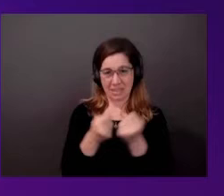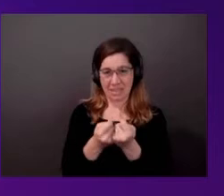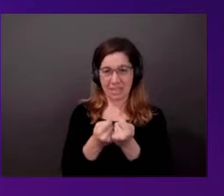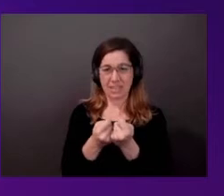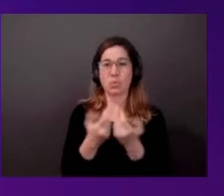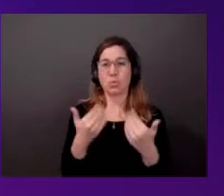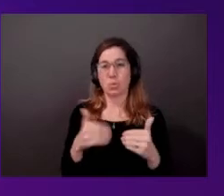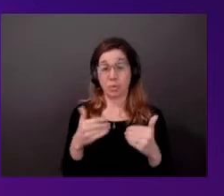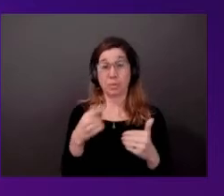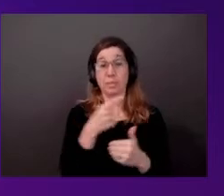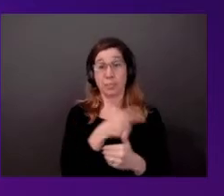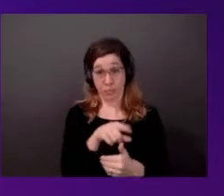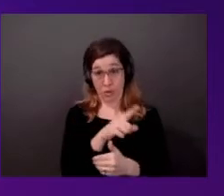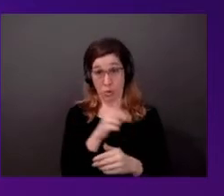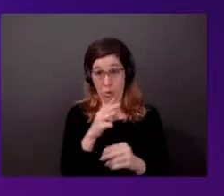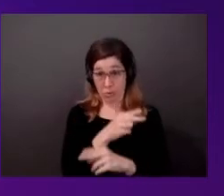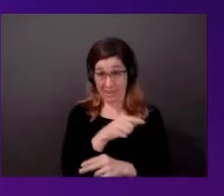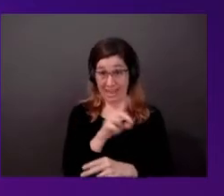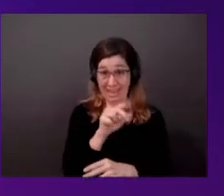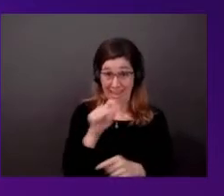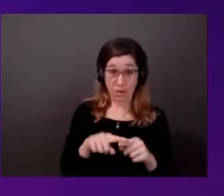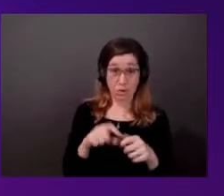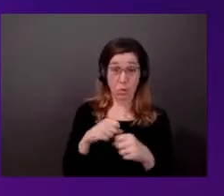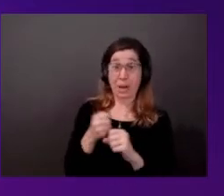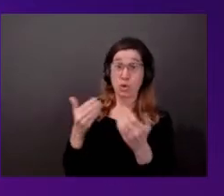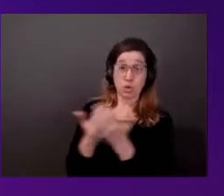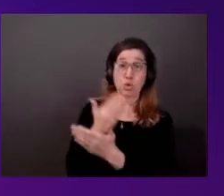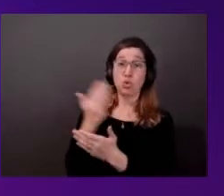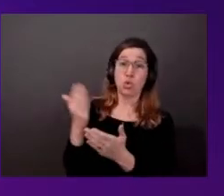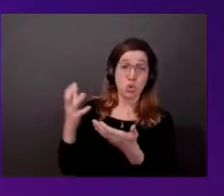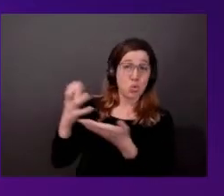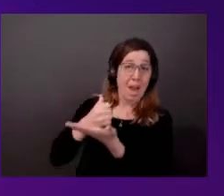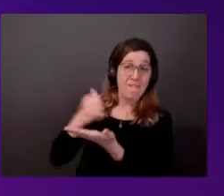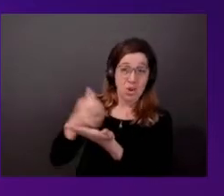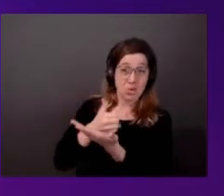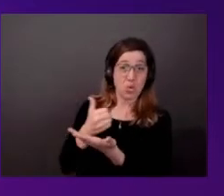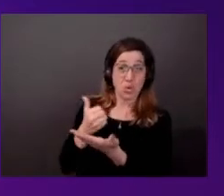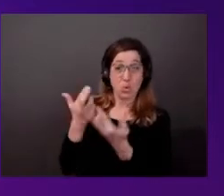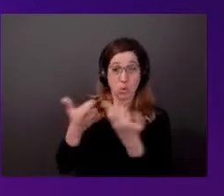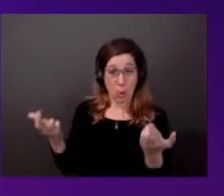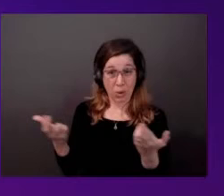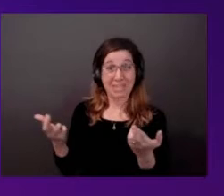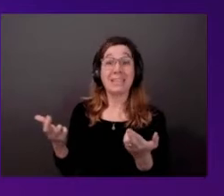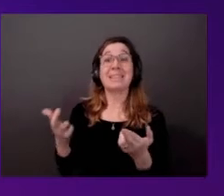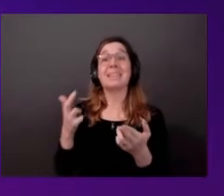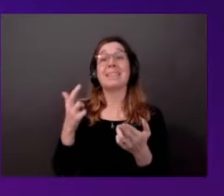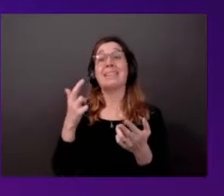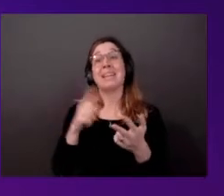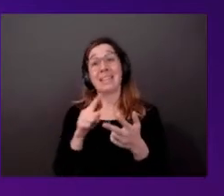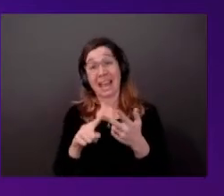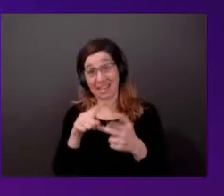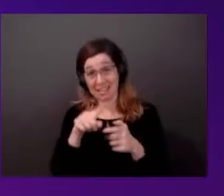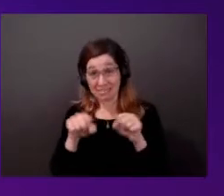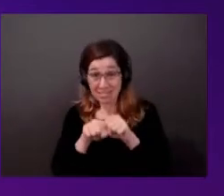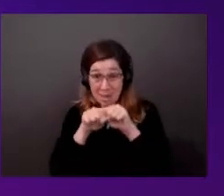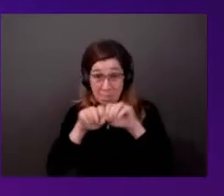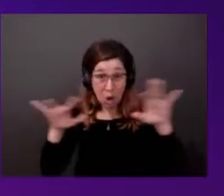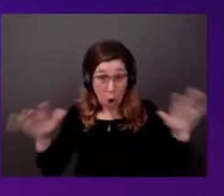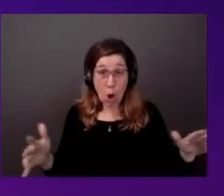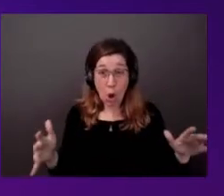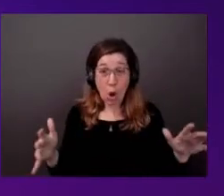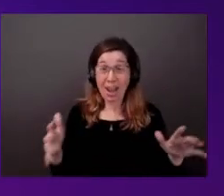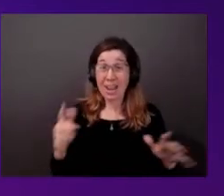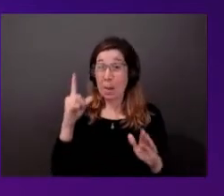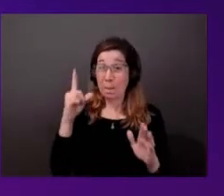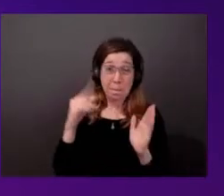revenue sources and reduce operational costs. And then when these devices are deployed in millions in the field, managing them effectively at